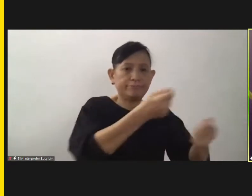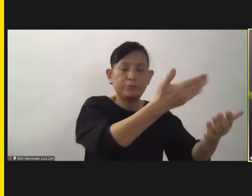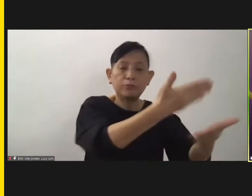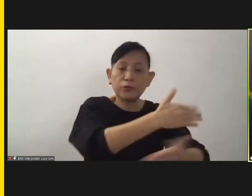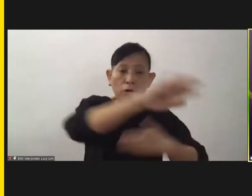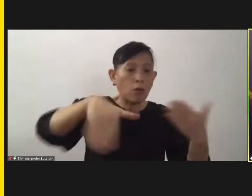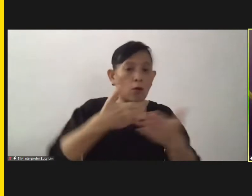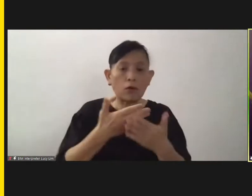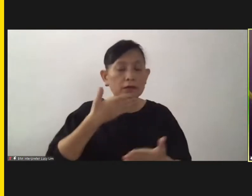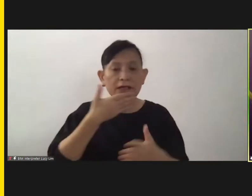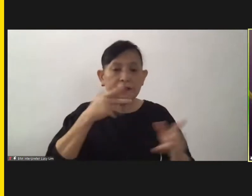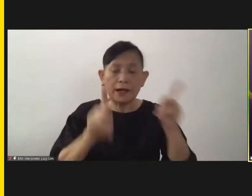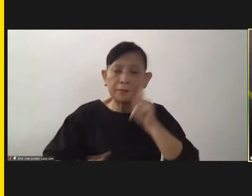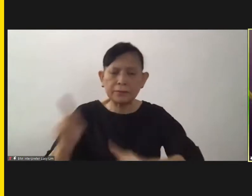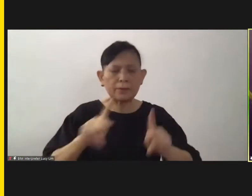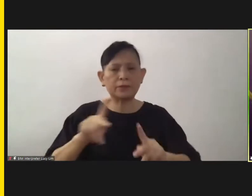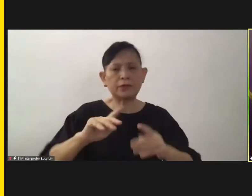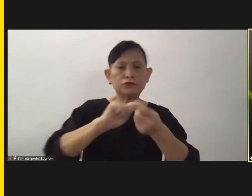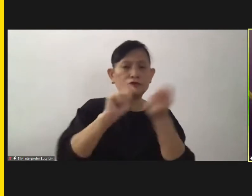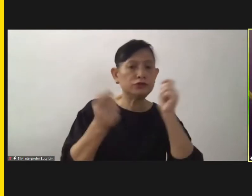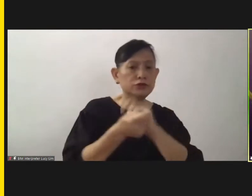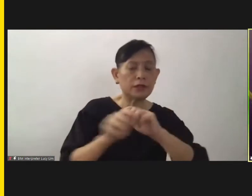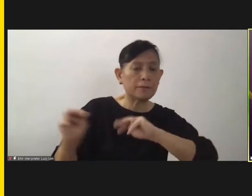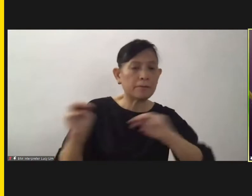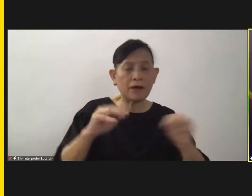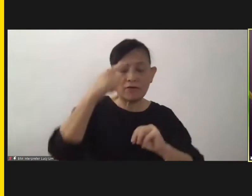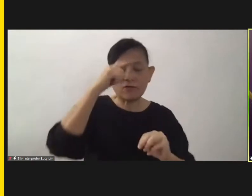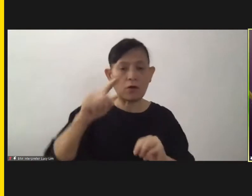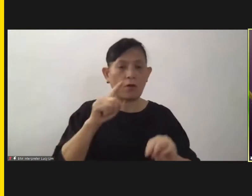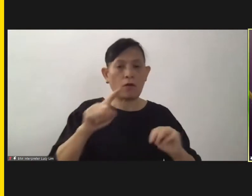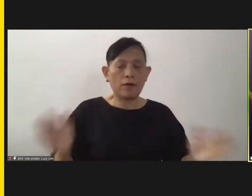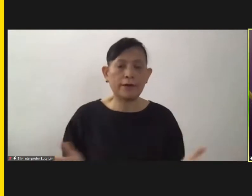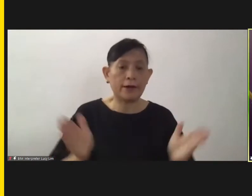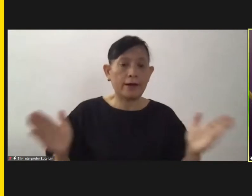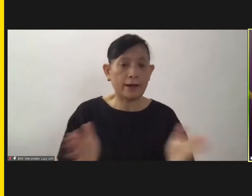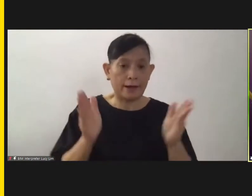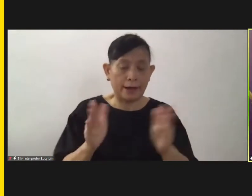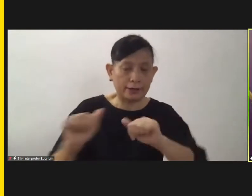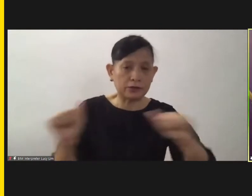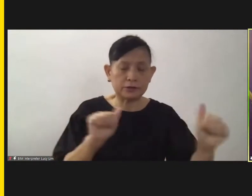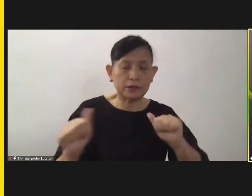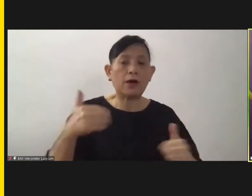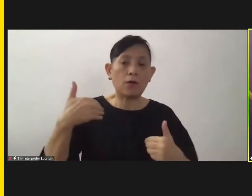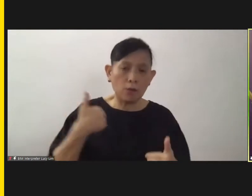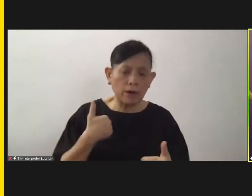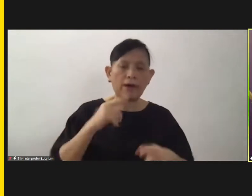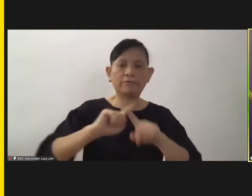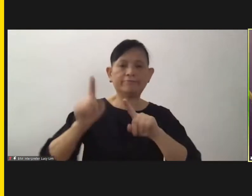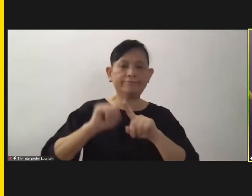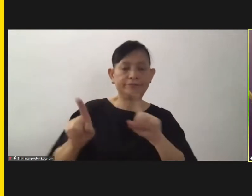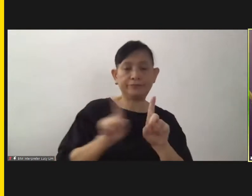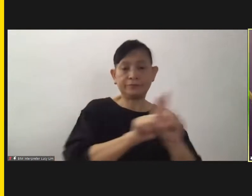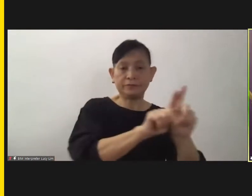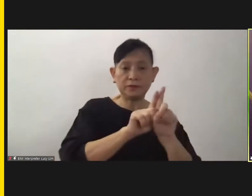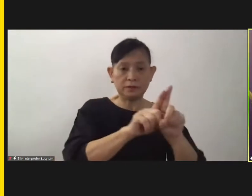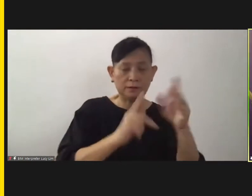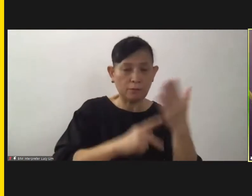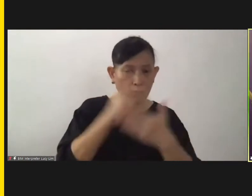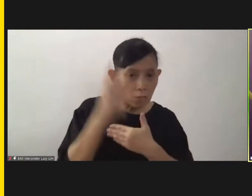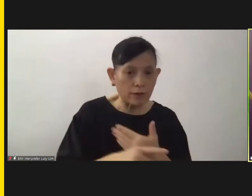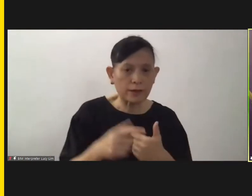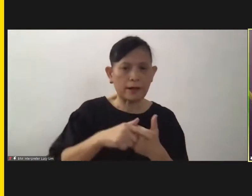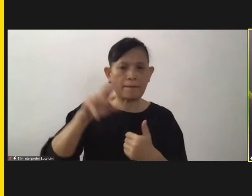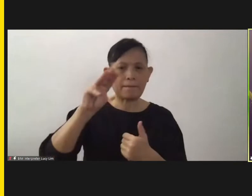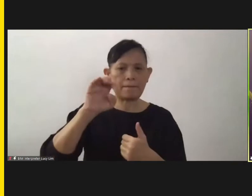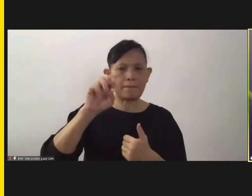leaders and change makers to encourage action. We have manifesto and mentorship sessions, as well as a forum